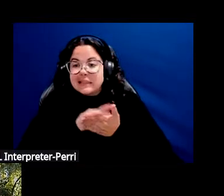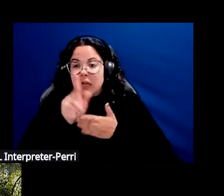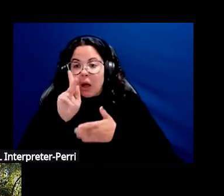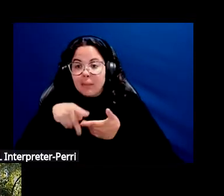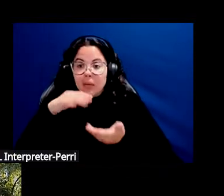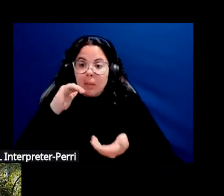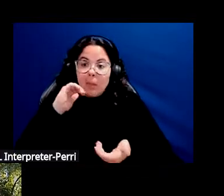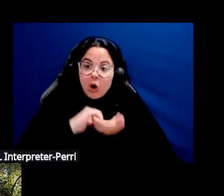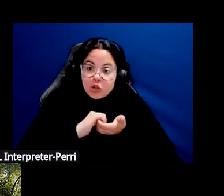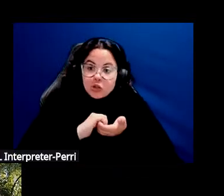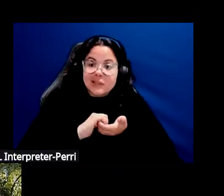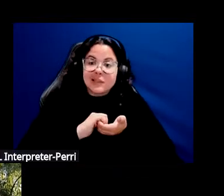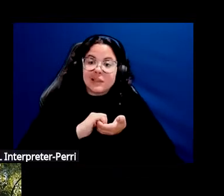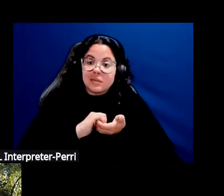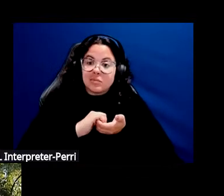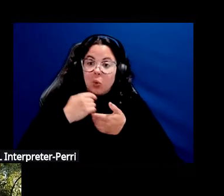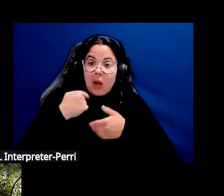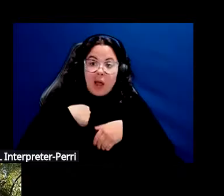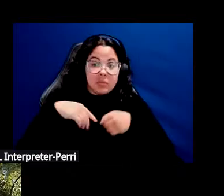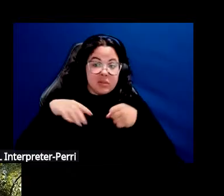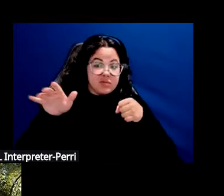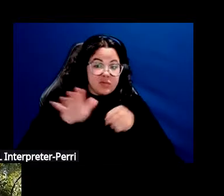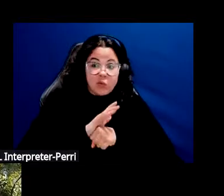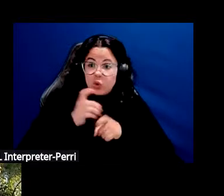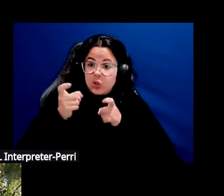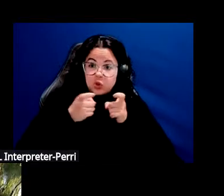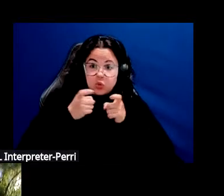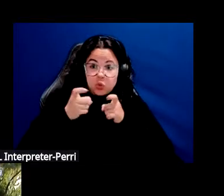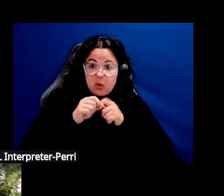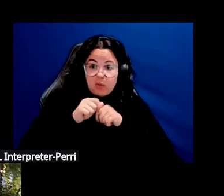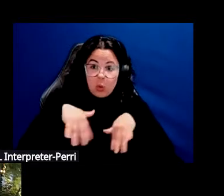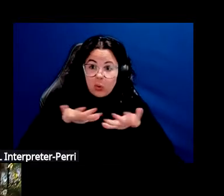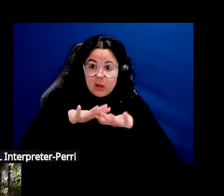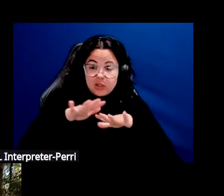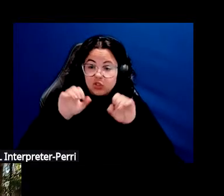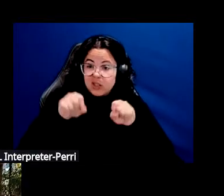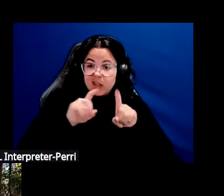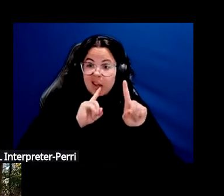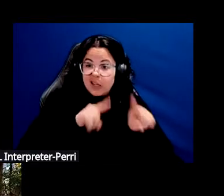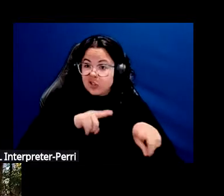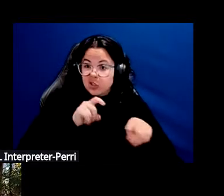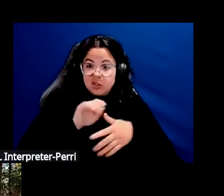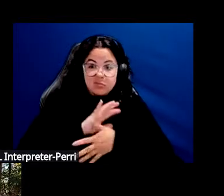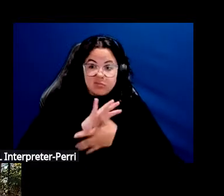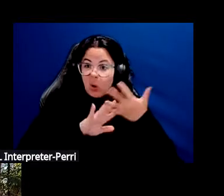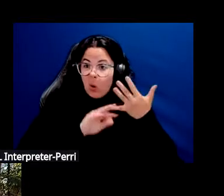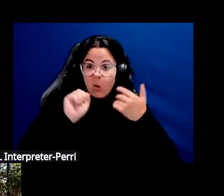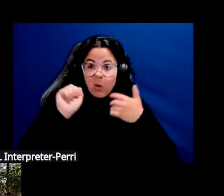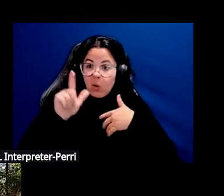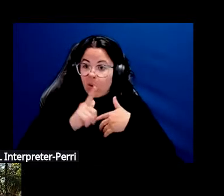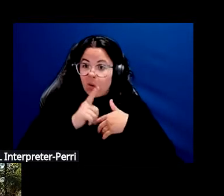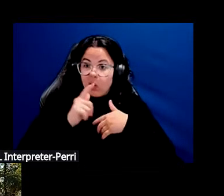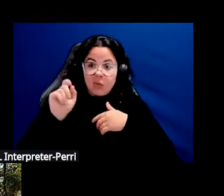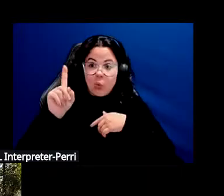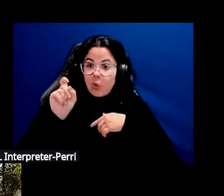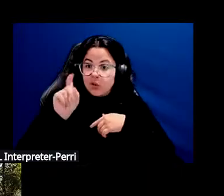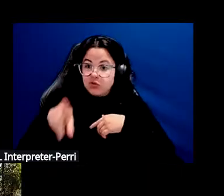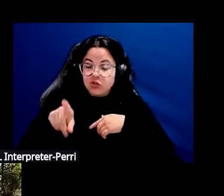So I'm in complete control of the site and can answer all of your questions, hopefully to your